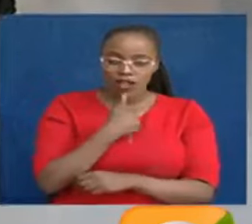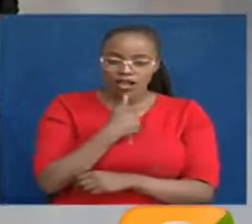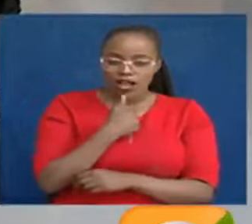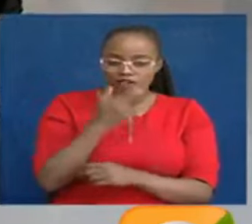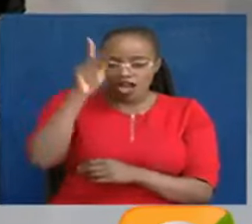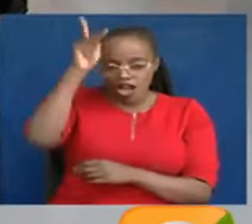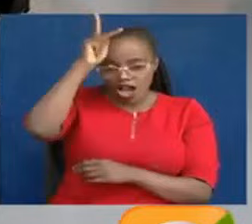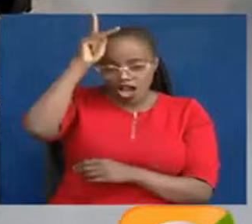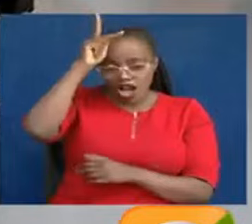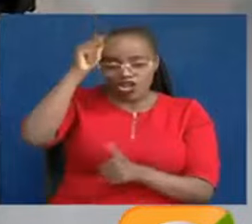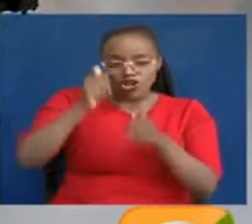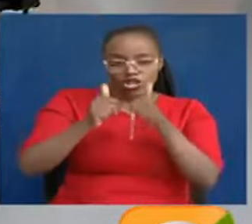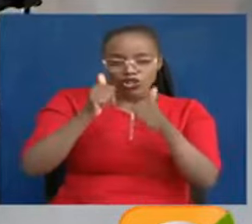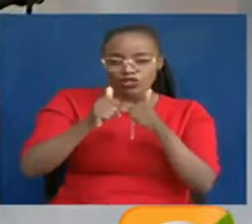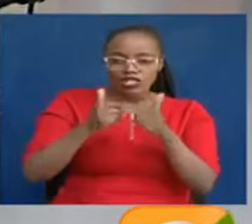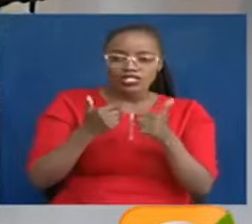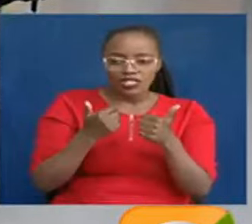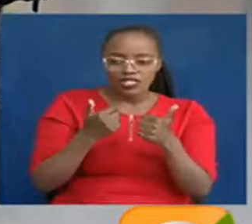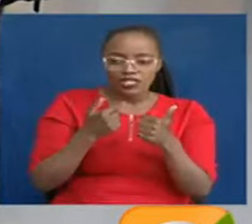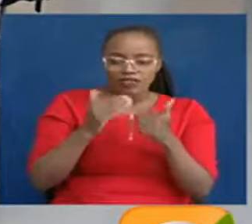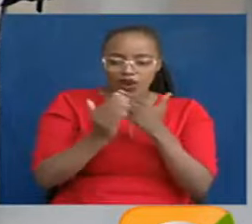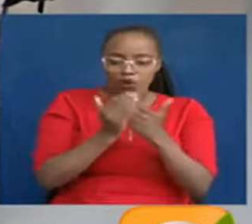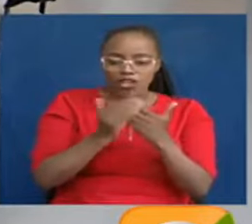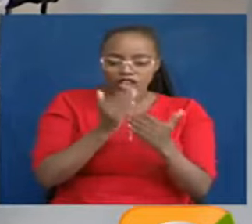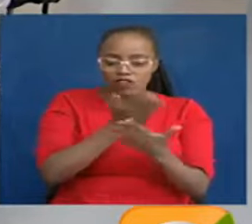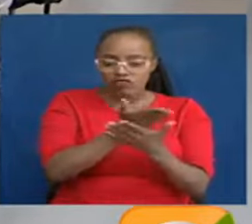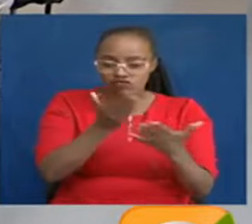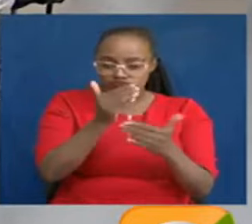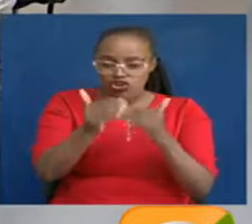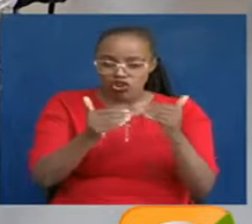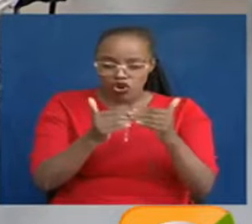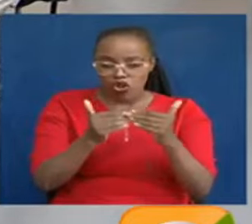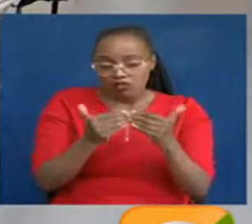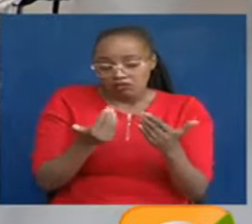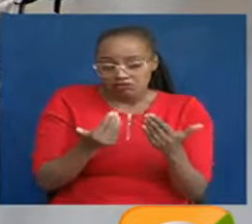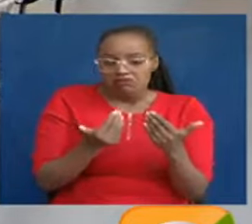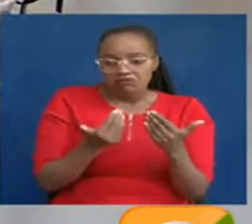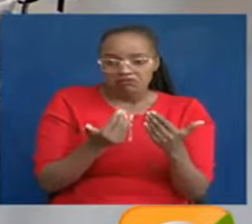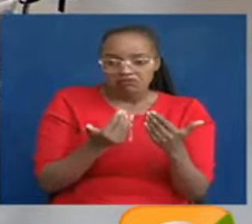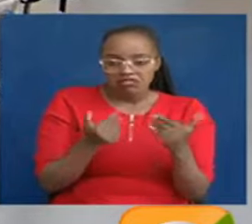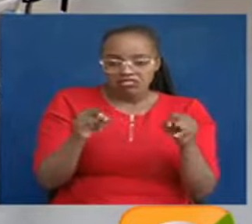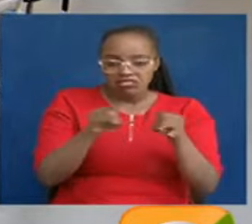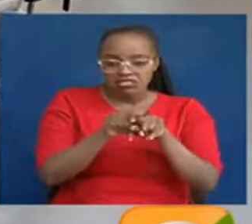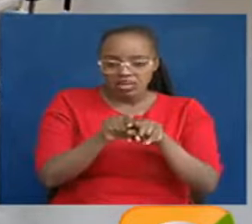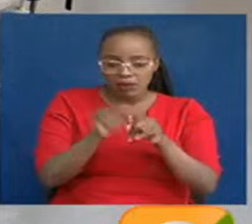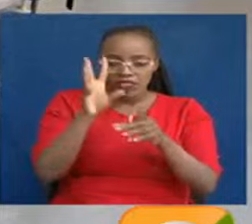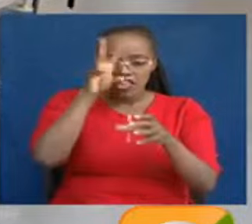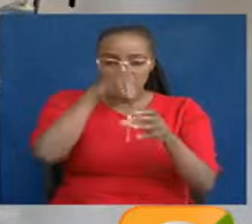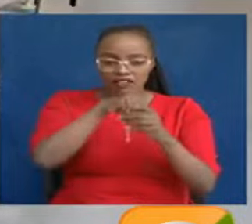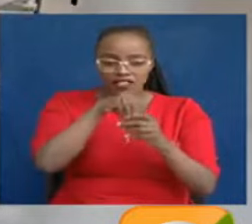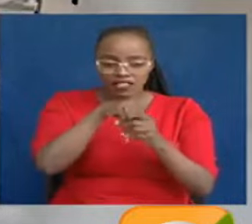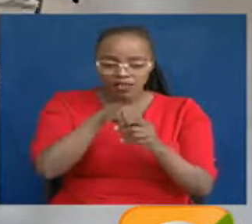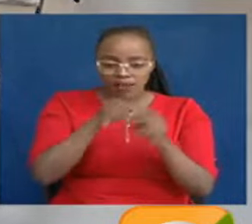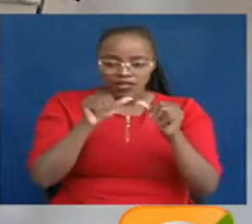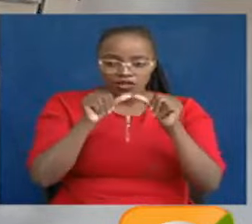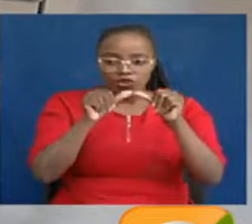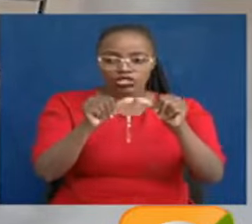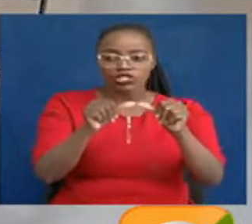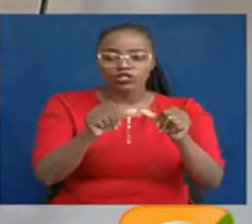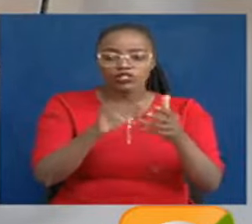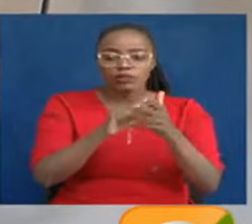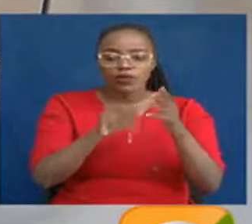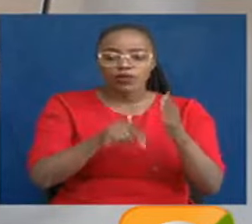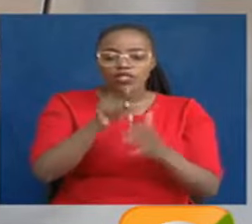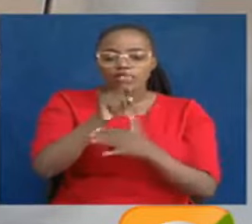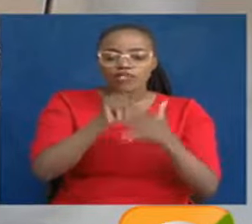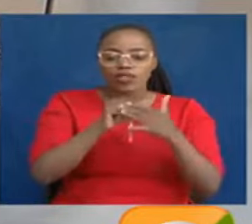knowledge transfer that will take care of it as the investment continues. So that is